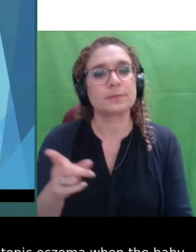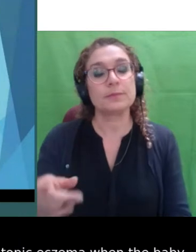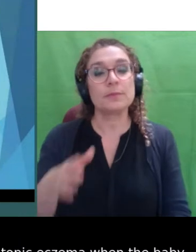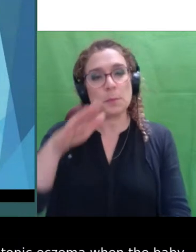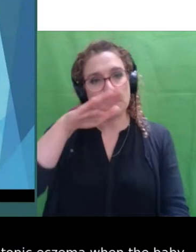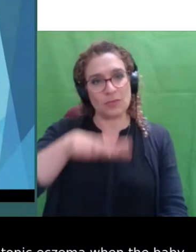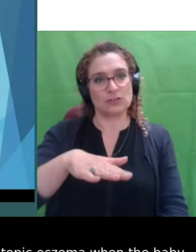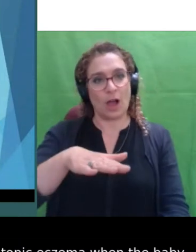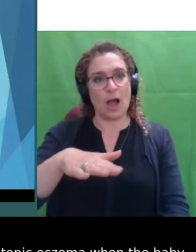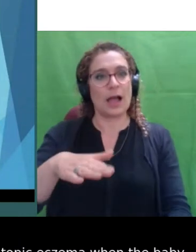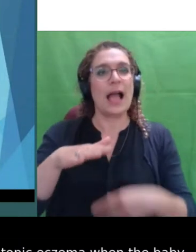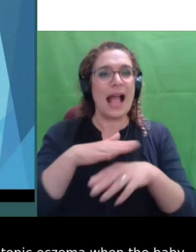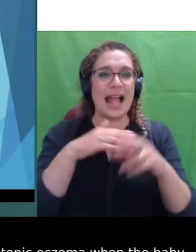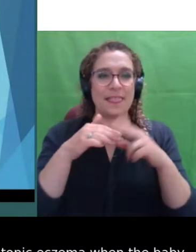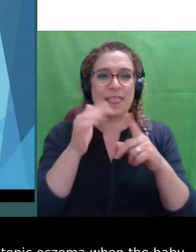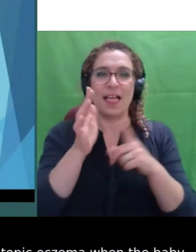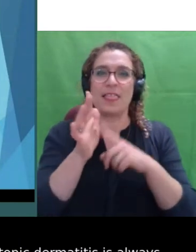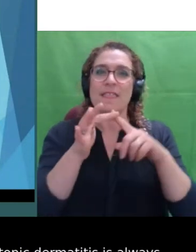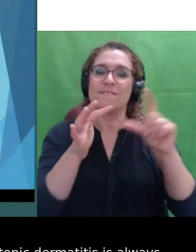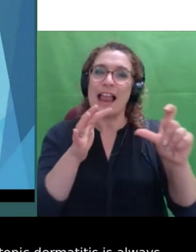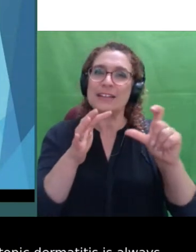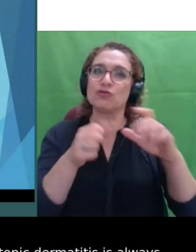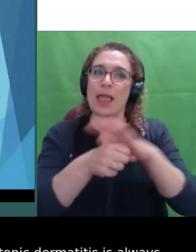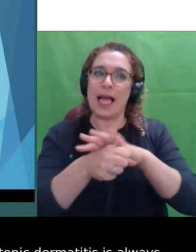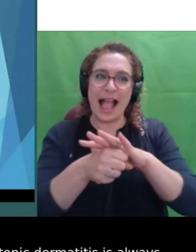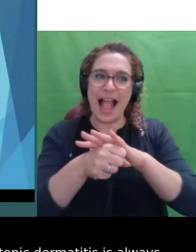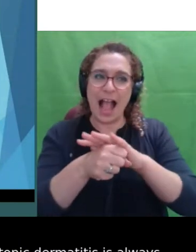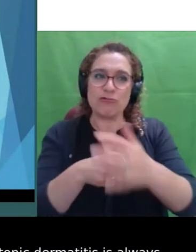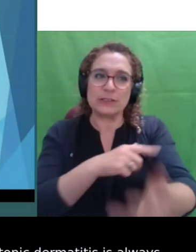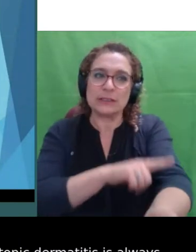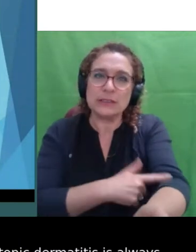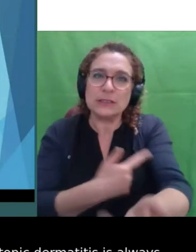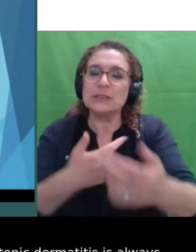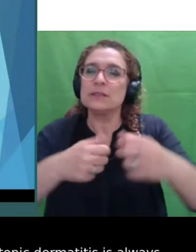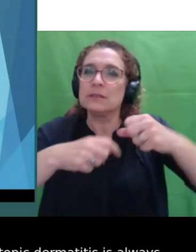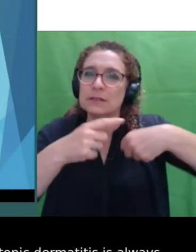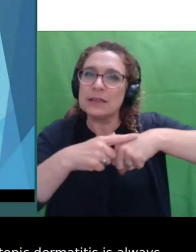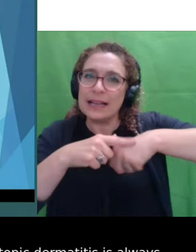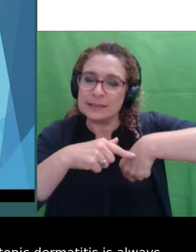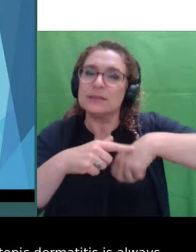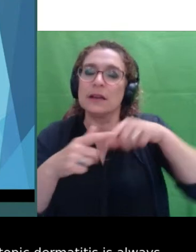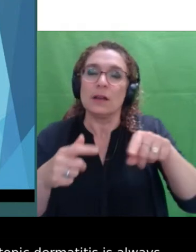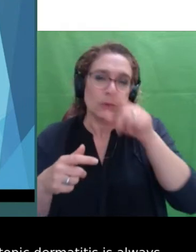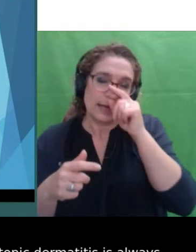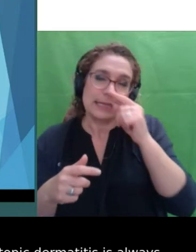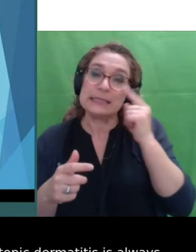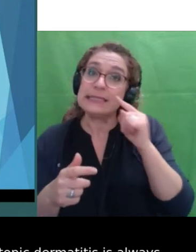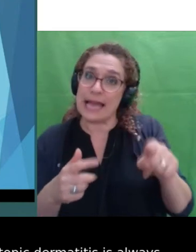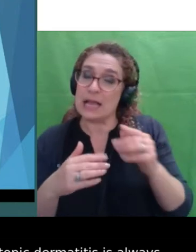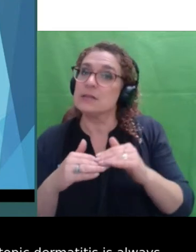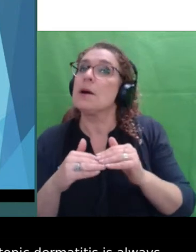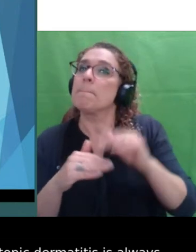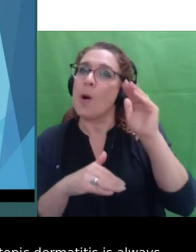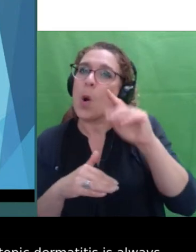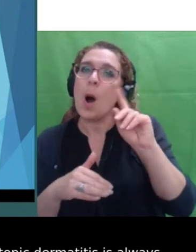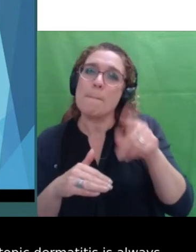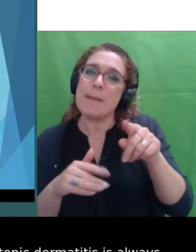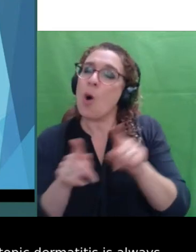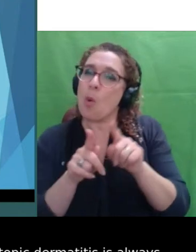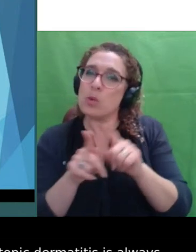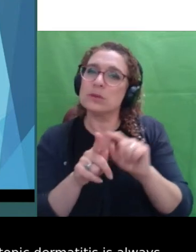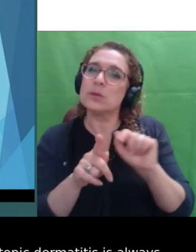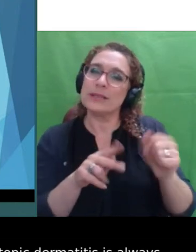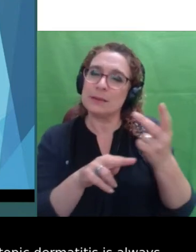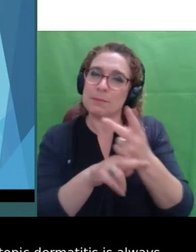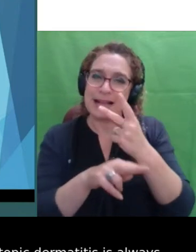flectual areas but remember this can be different in different skin types and there can be some very difficult patterns of eczema this little